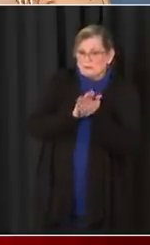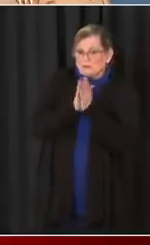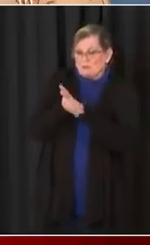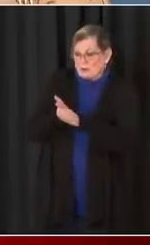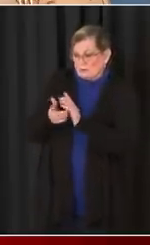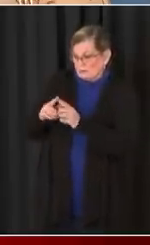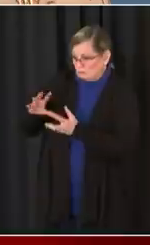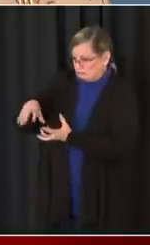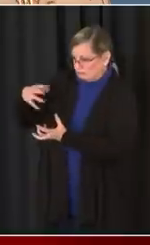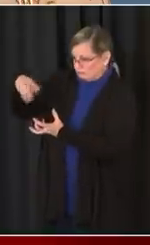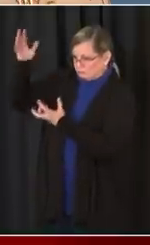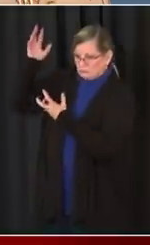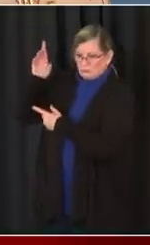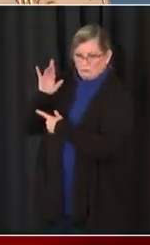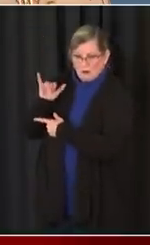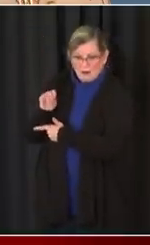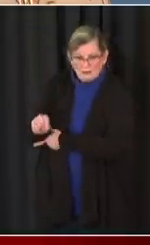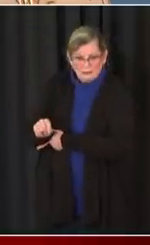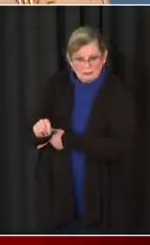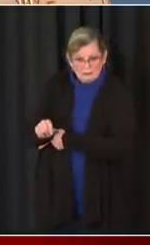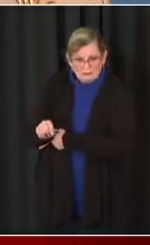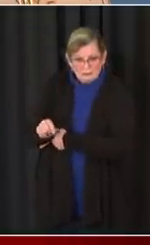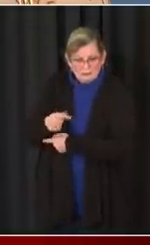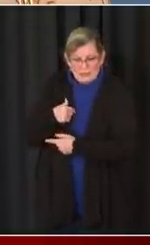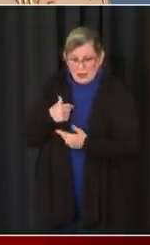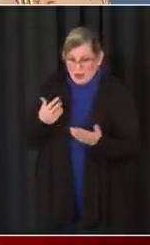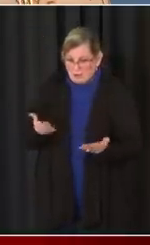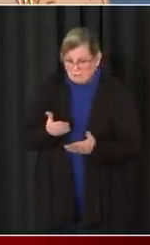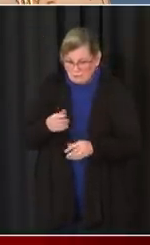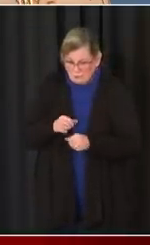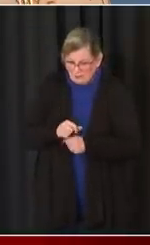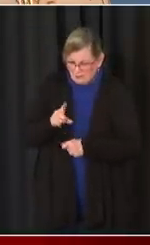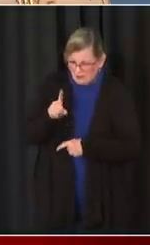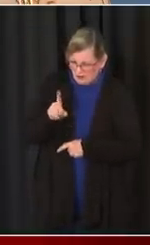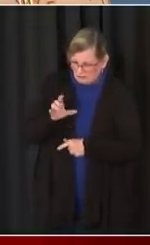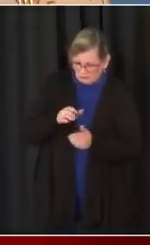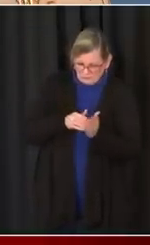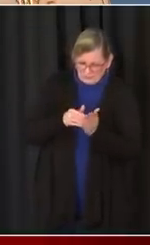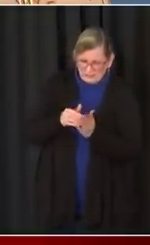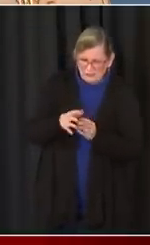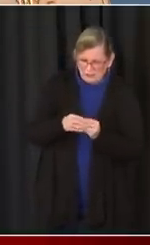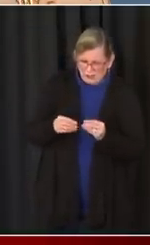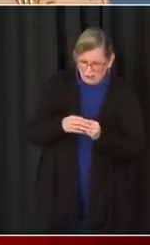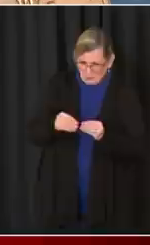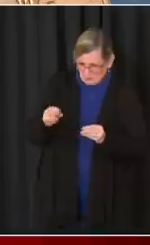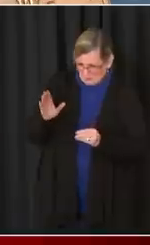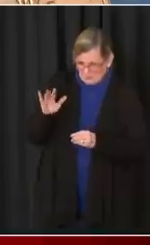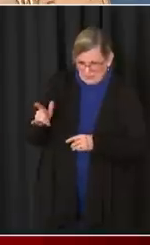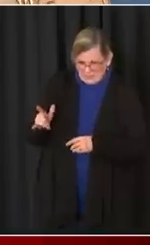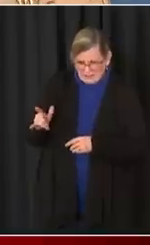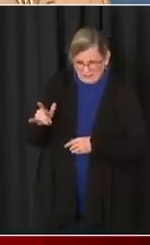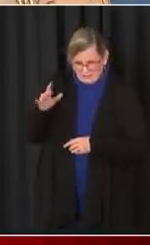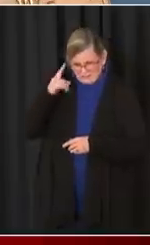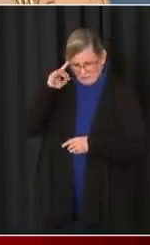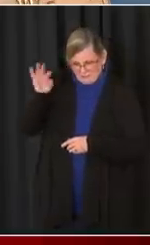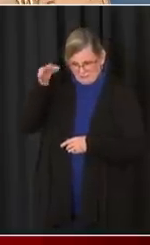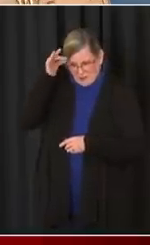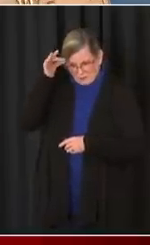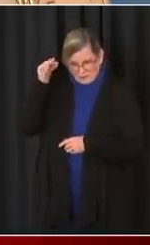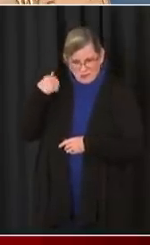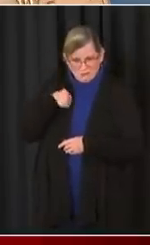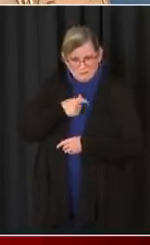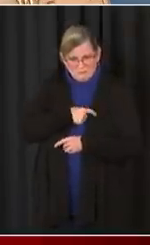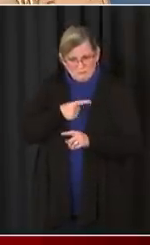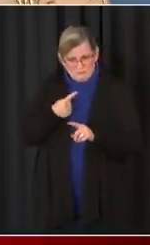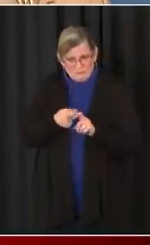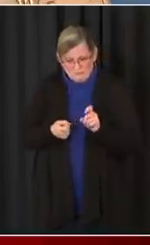riots. I sit before you with a $100 million bill that the federal government owes us from the